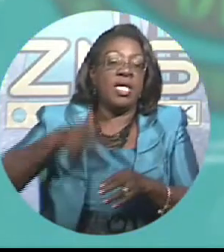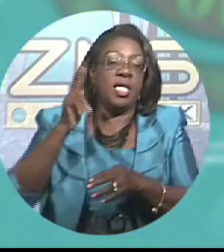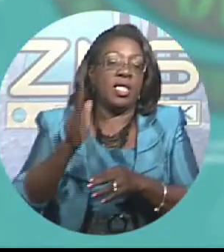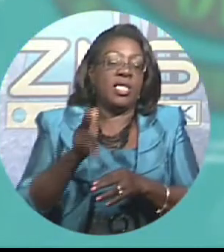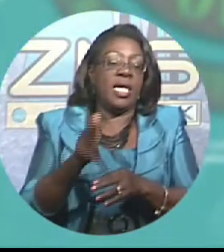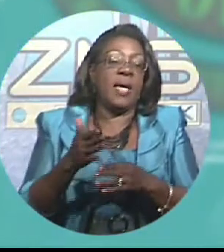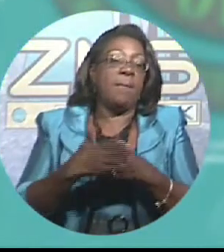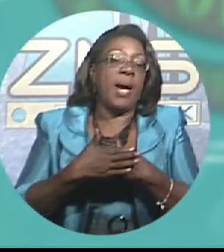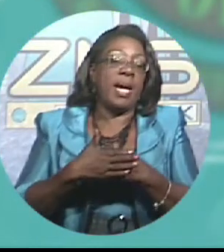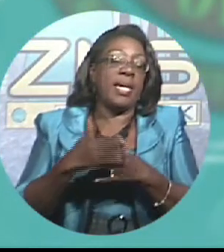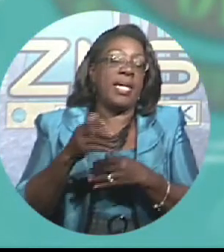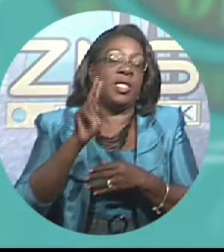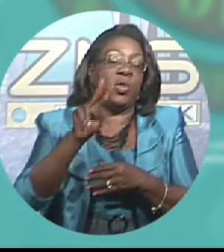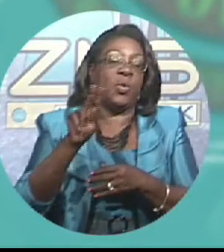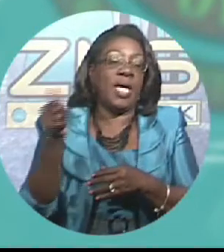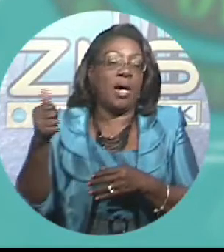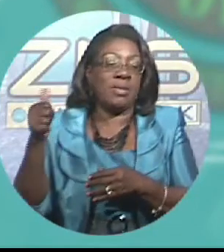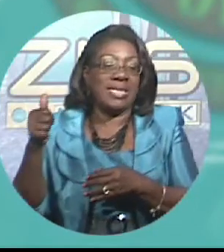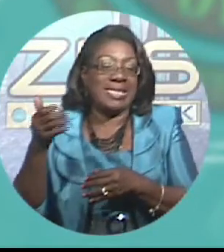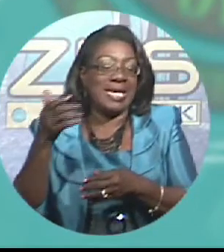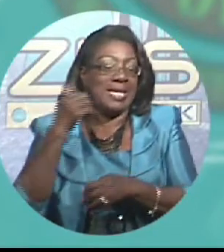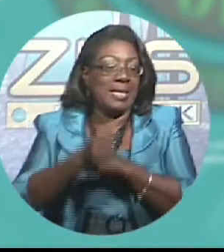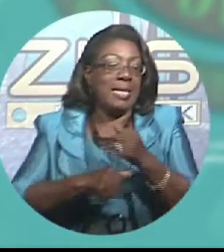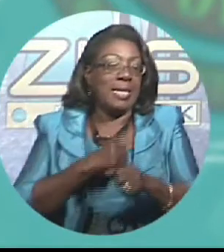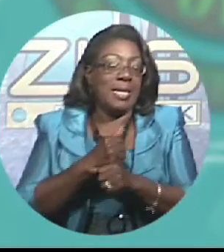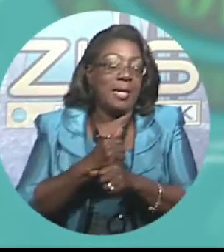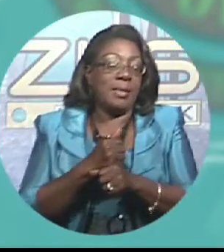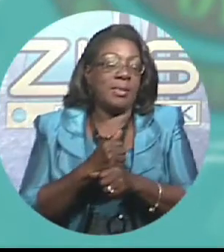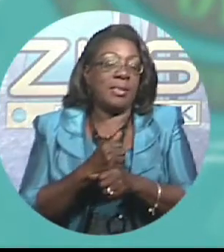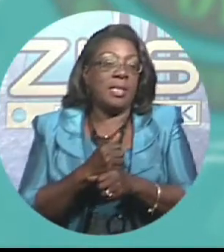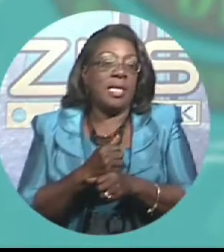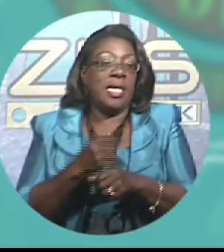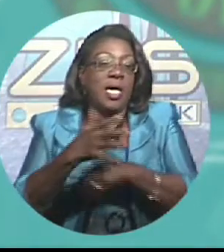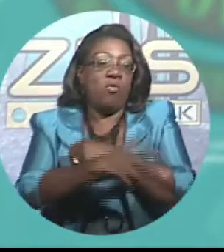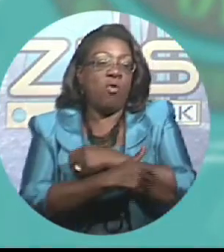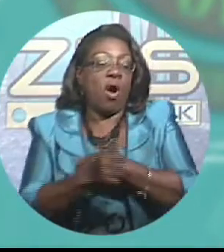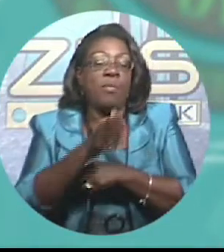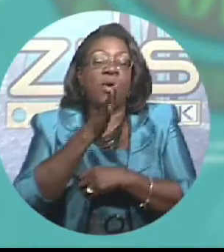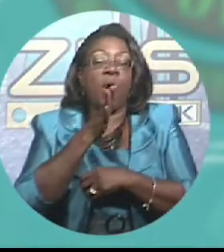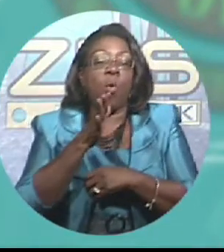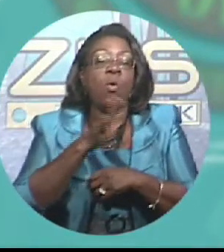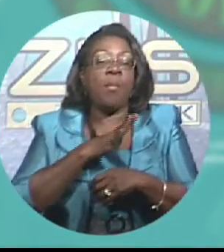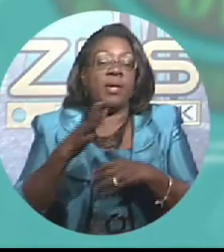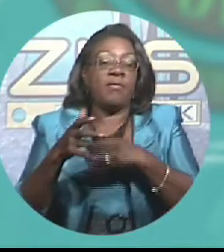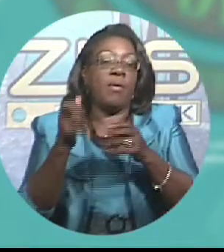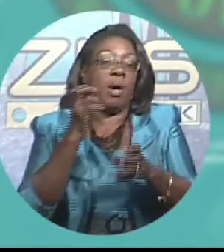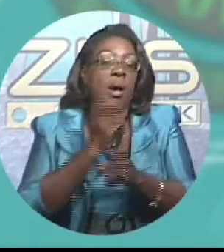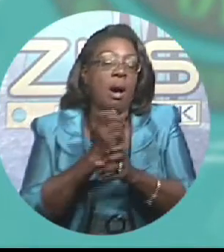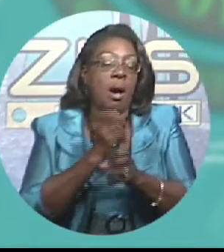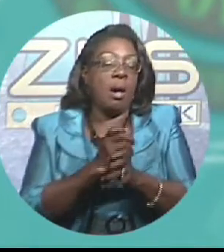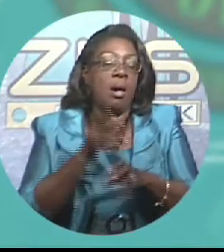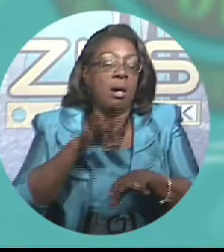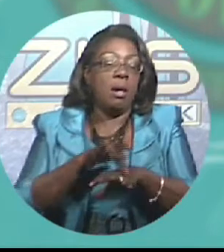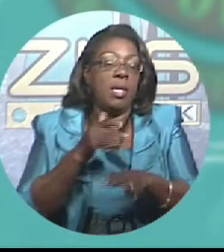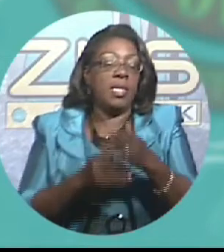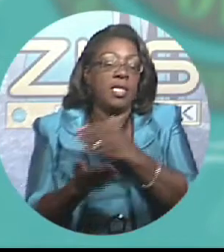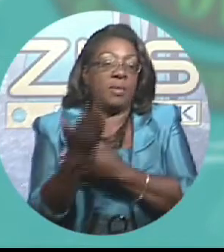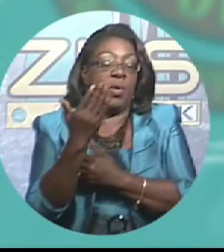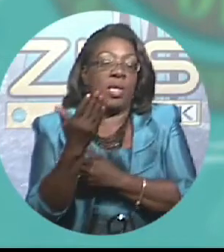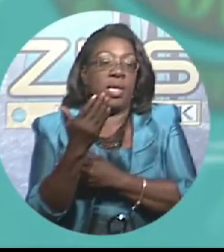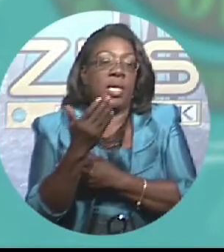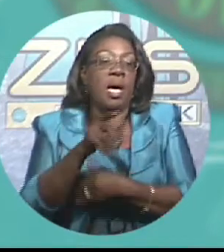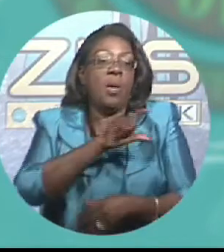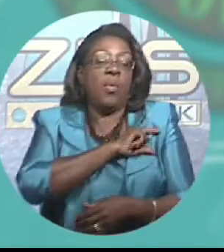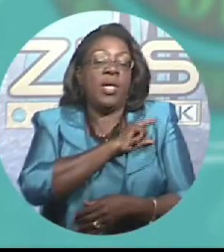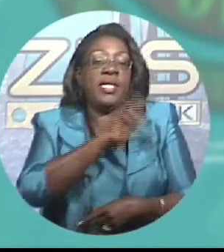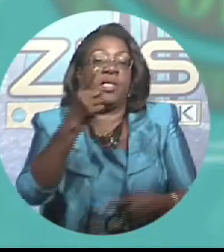39-year-old man robbed a woman of her 2009 Honda Accord while on Faith Avenue North just before 3 o'clock this morning.